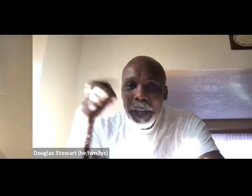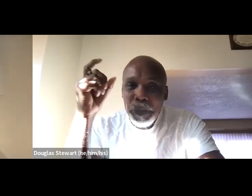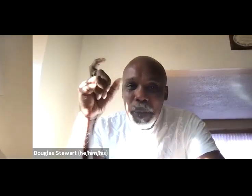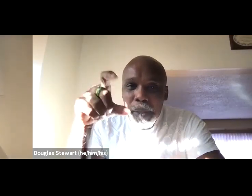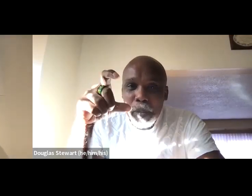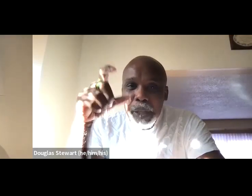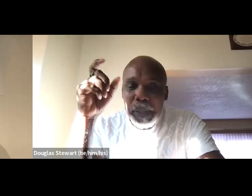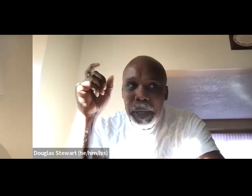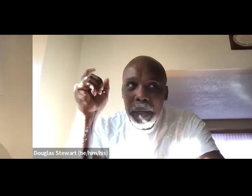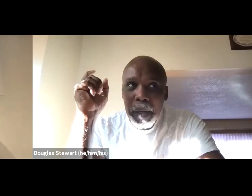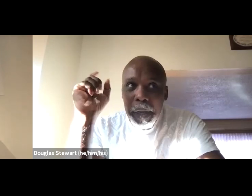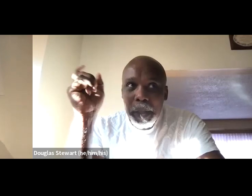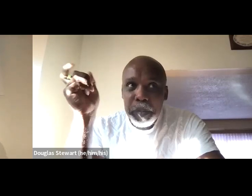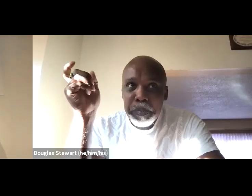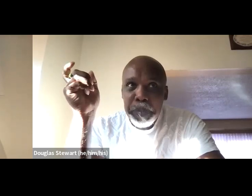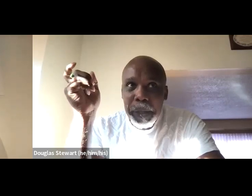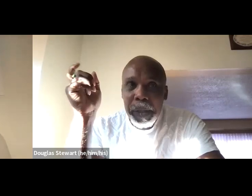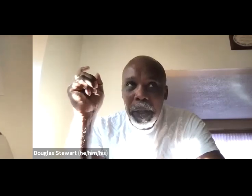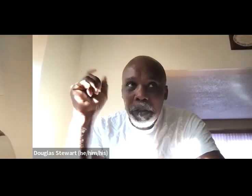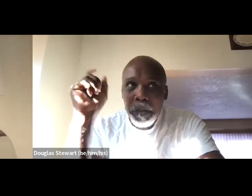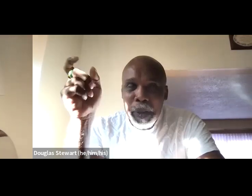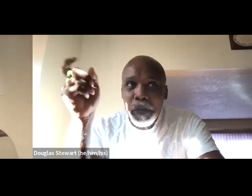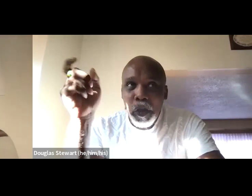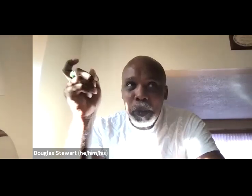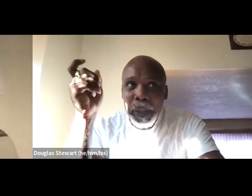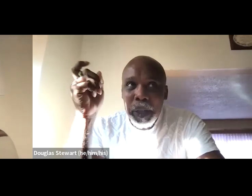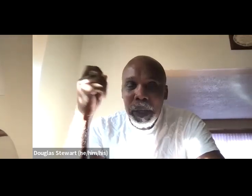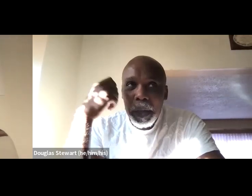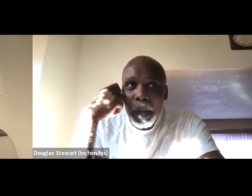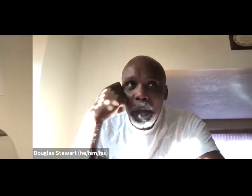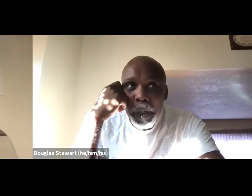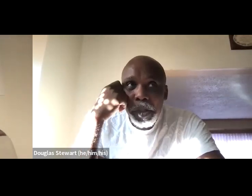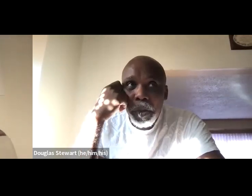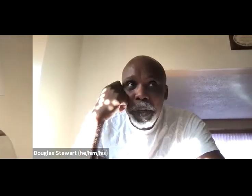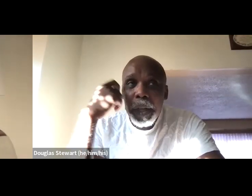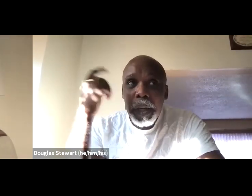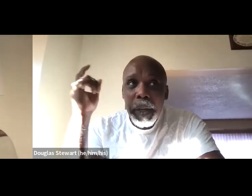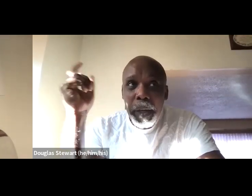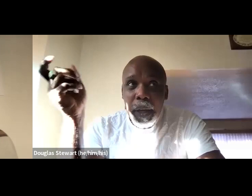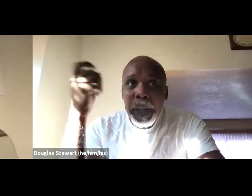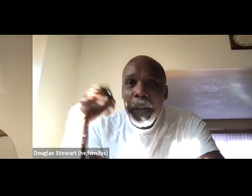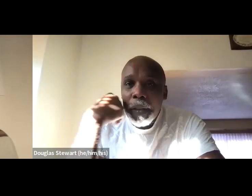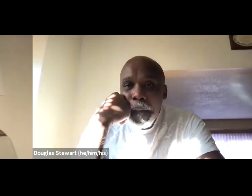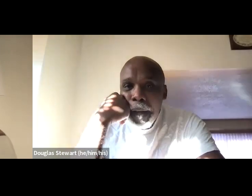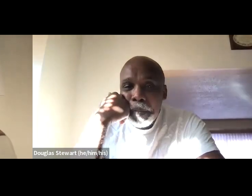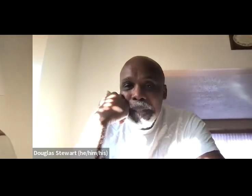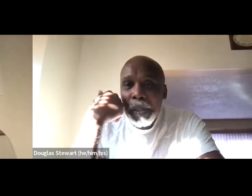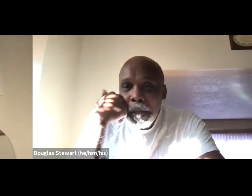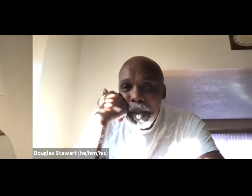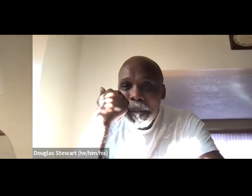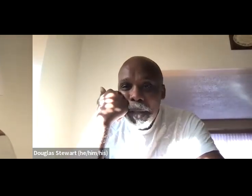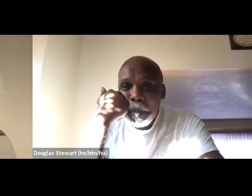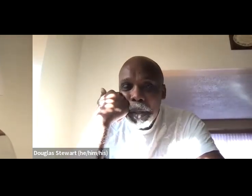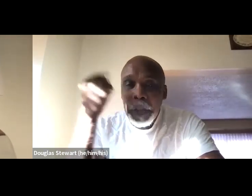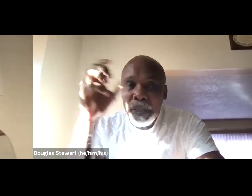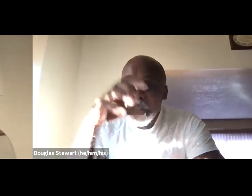If you can get through this piece, and the next piece is the trauma informed with the colonial story, and then the This Is